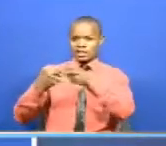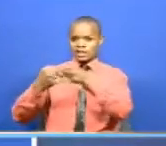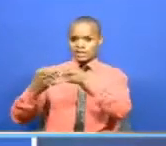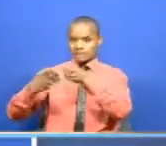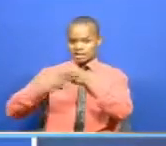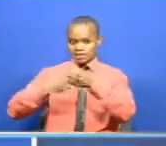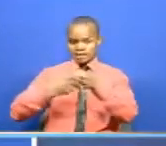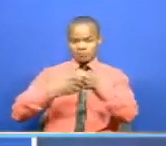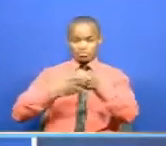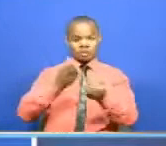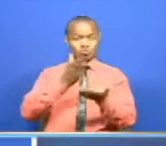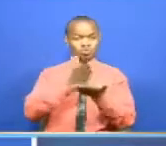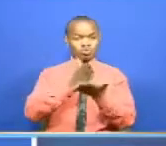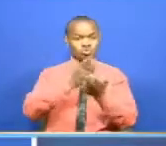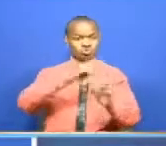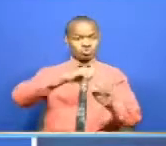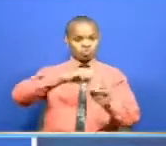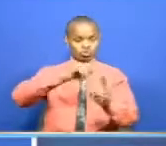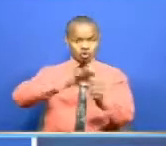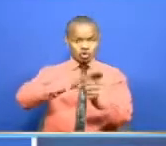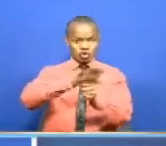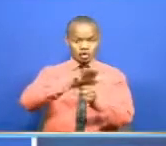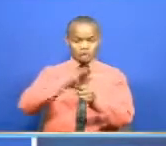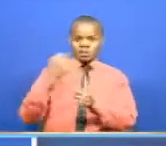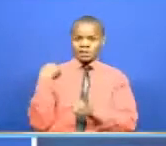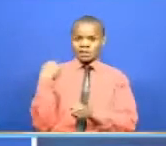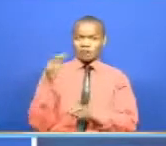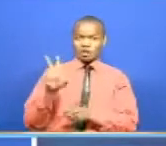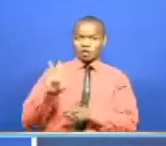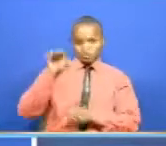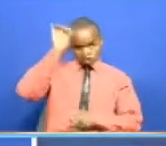17,889 confirmed cases, followed by Kiambu with